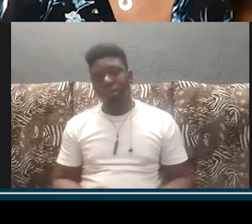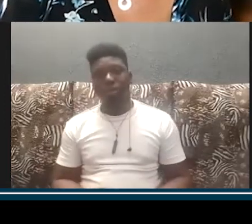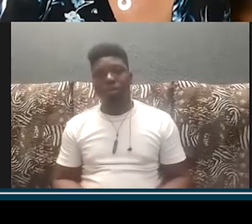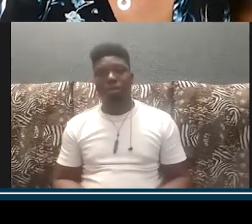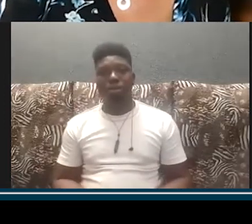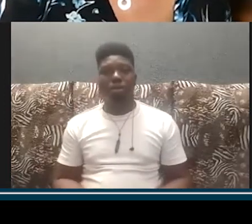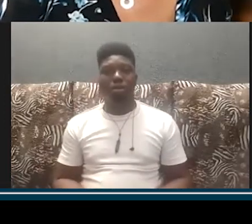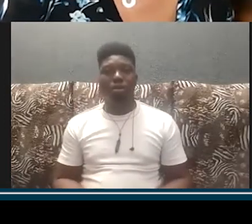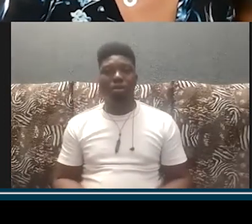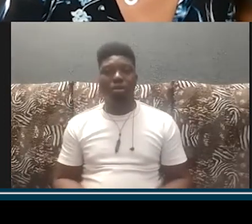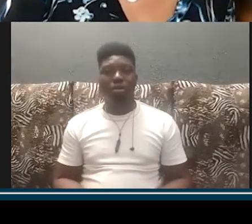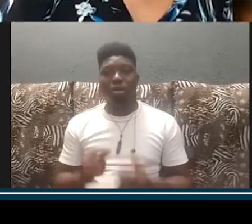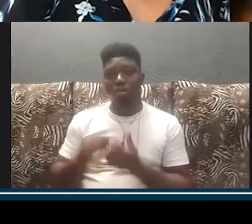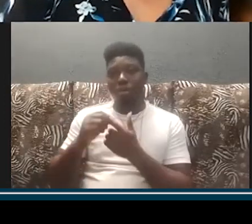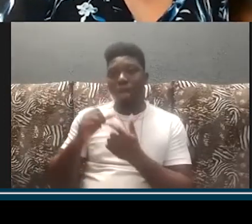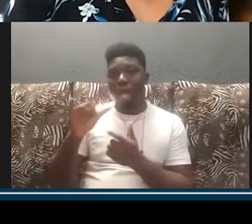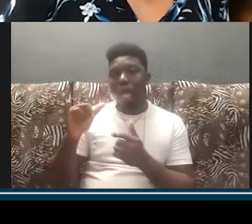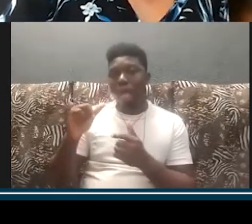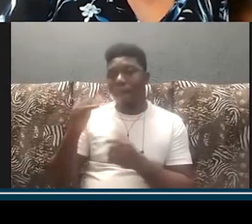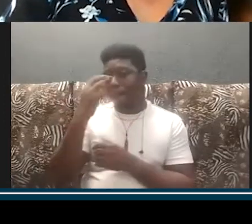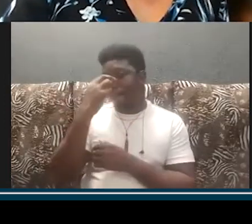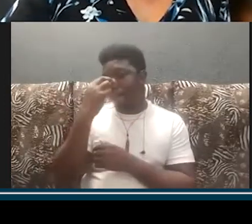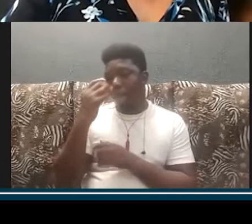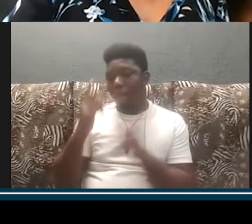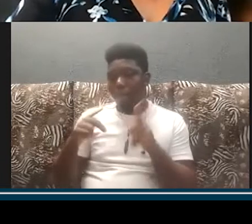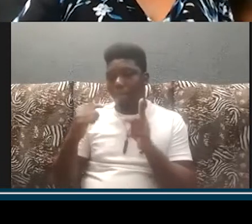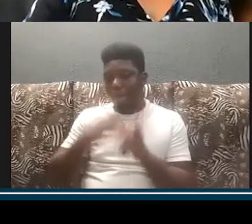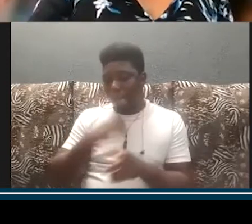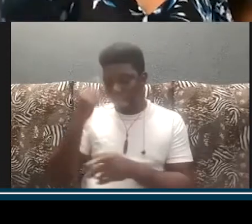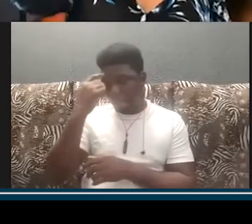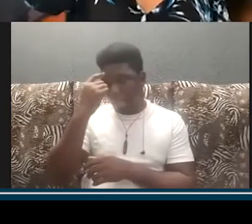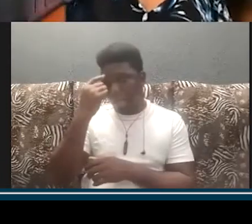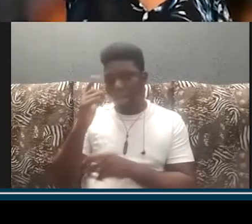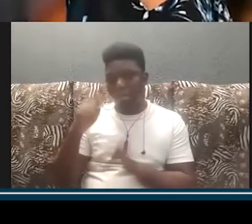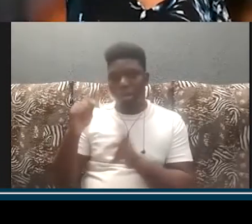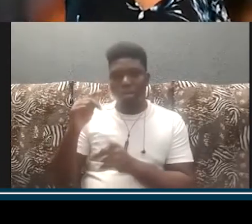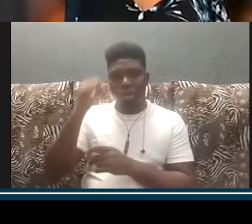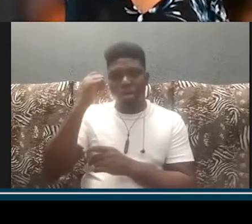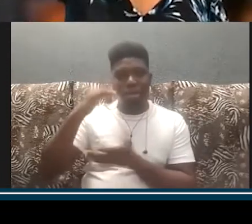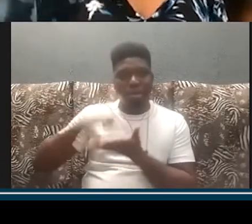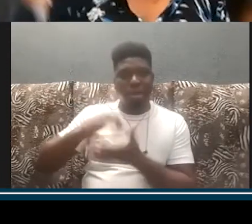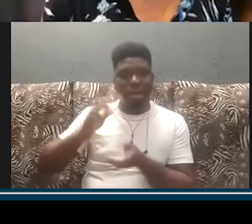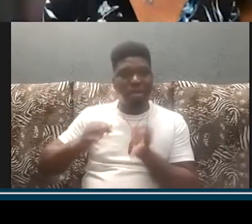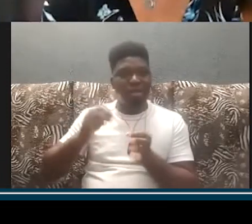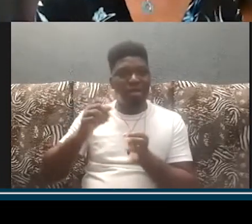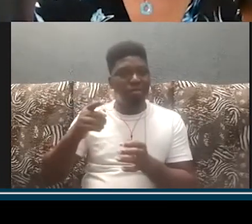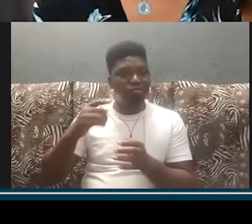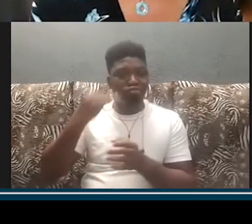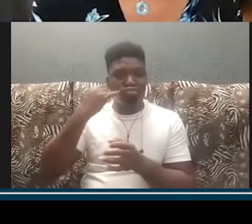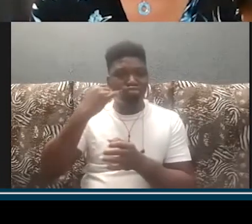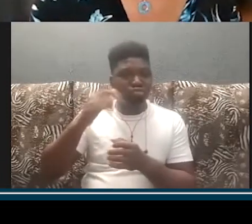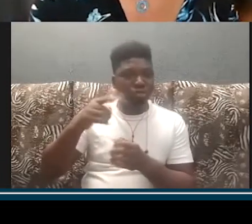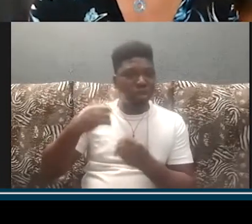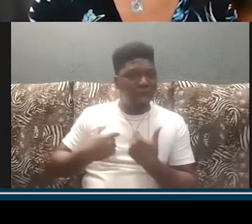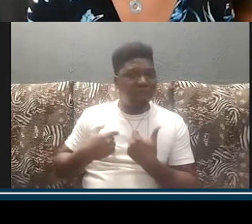especially blind people, because I think people understand that if you have a vision, you can understand better. And if you are